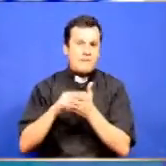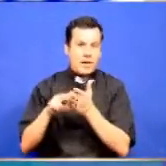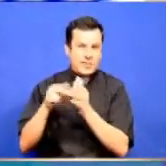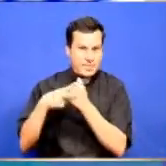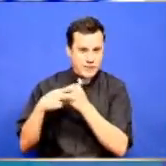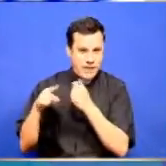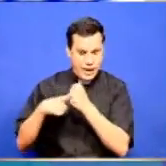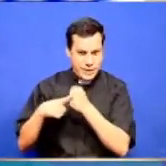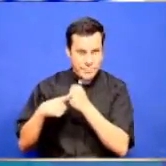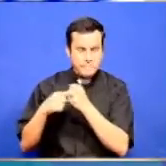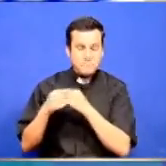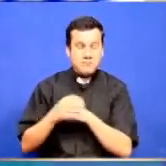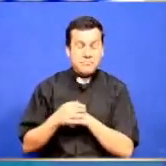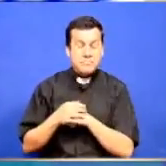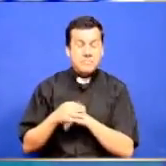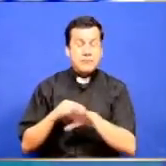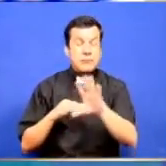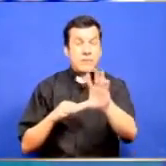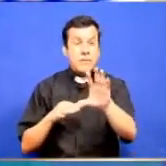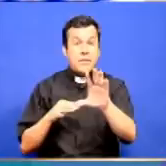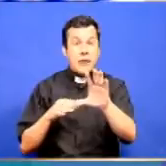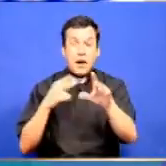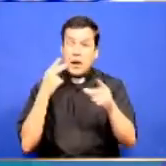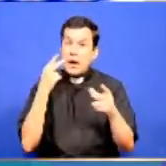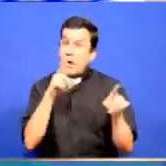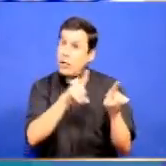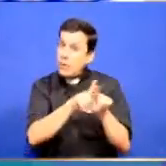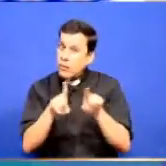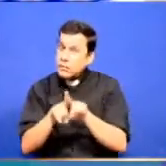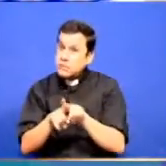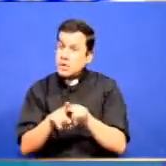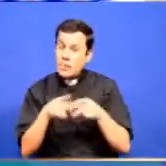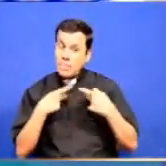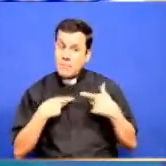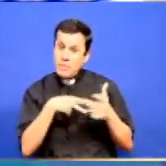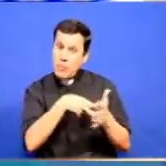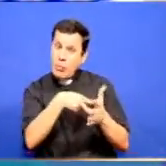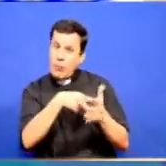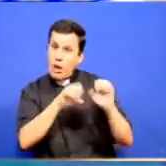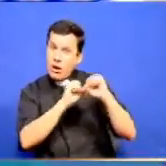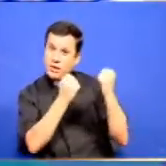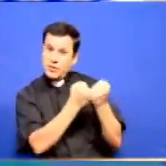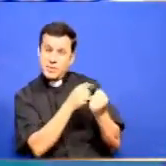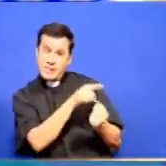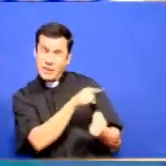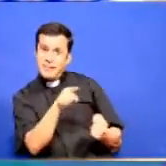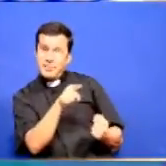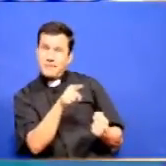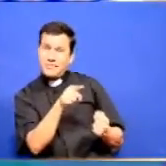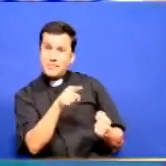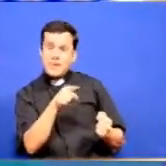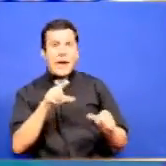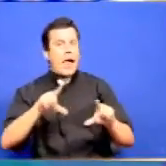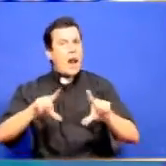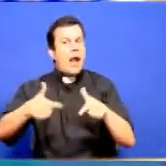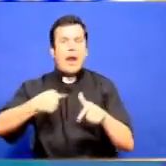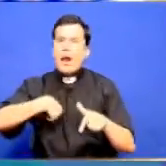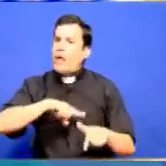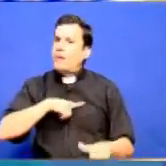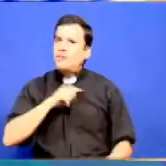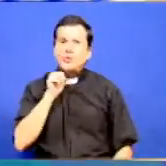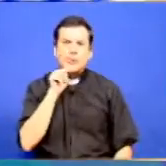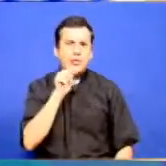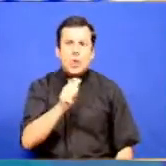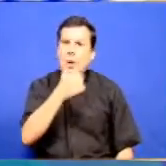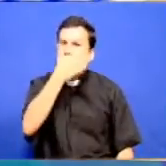In addition to the vulnerable members of our society, we should also not forget that there